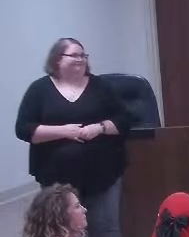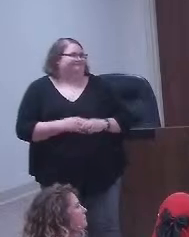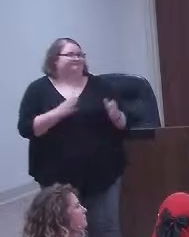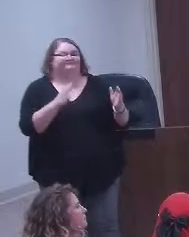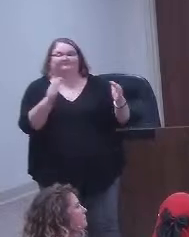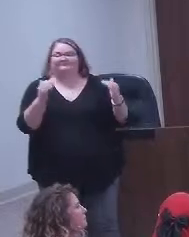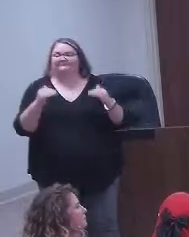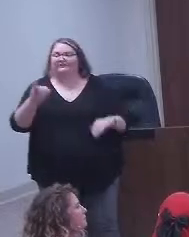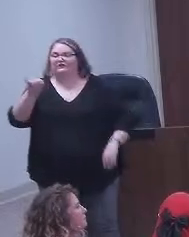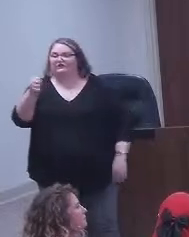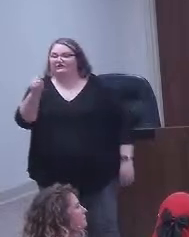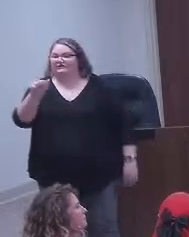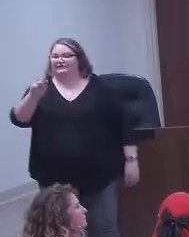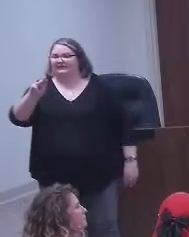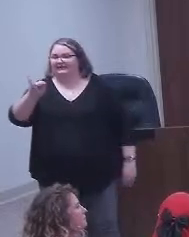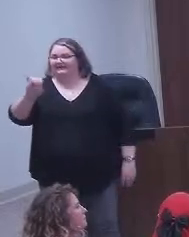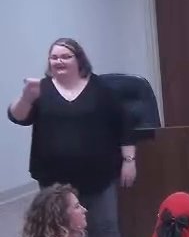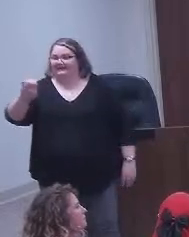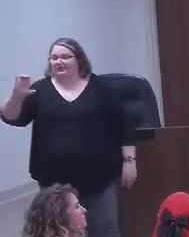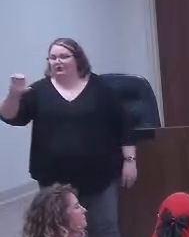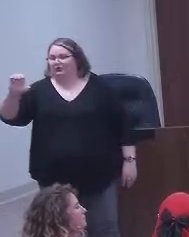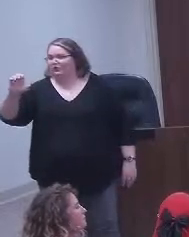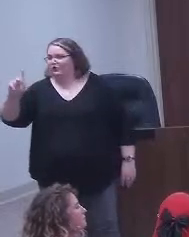Jamie Crinler.